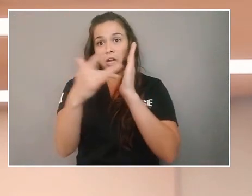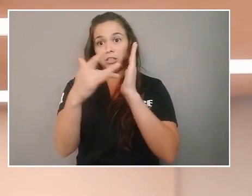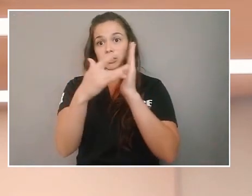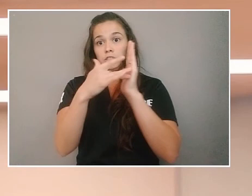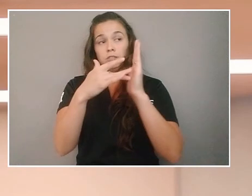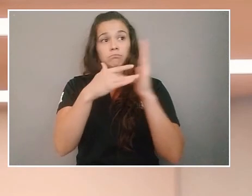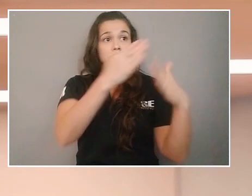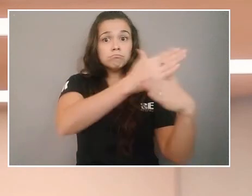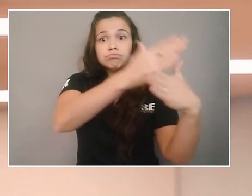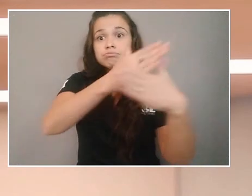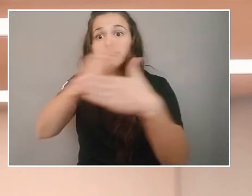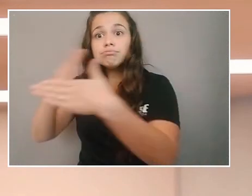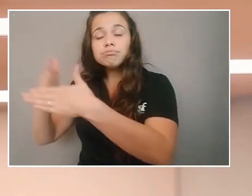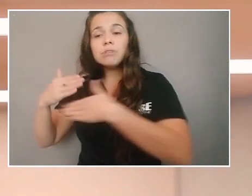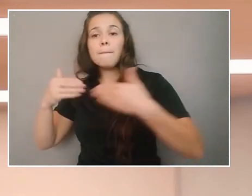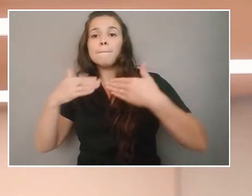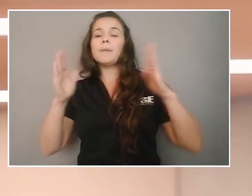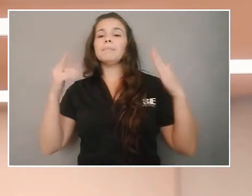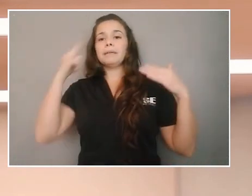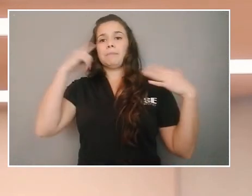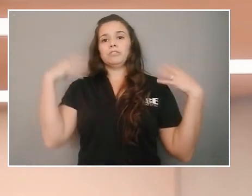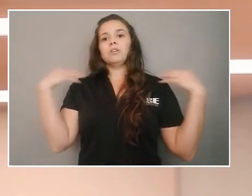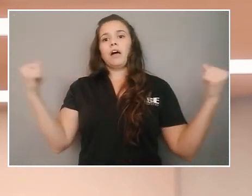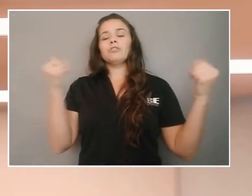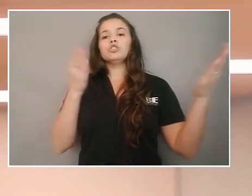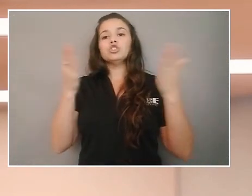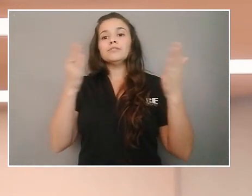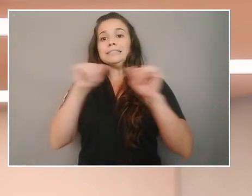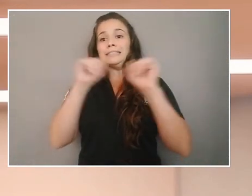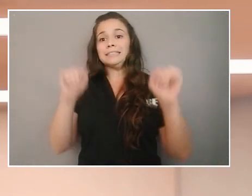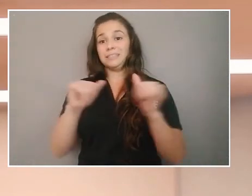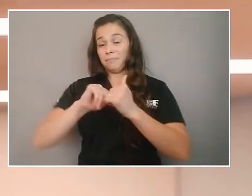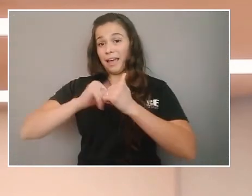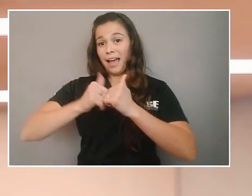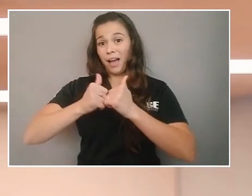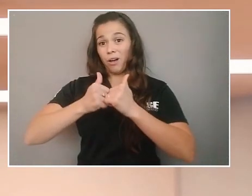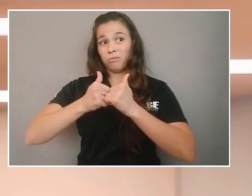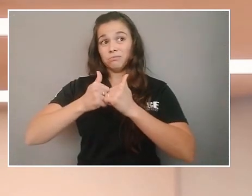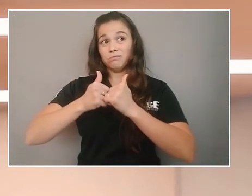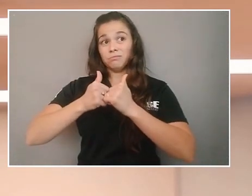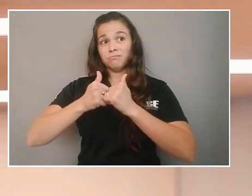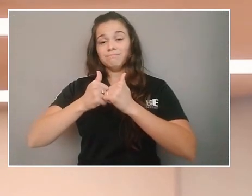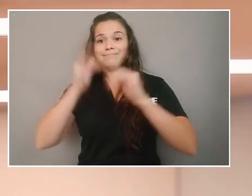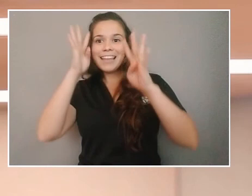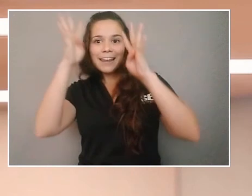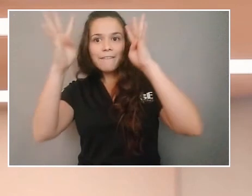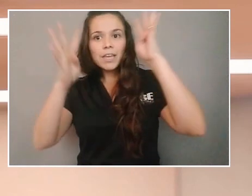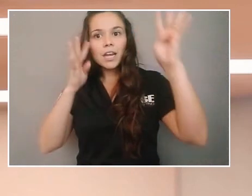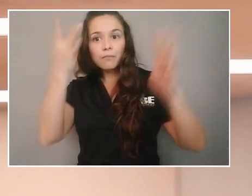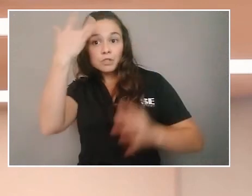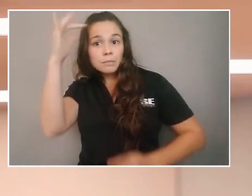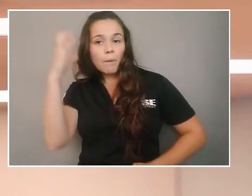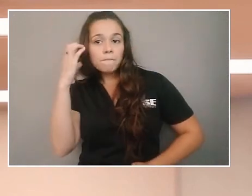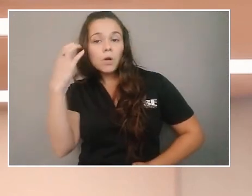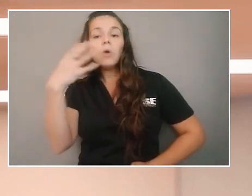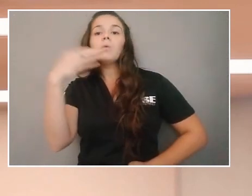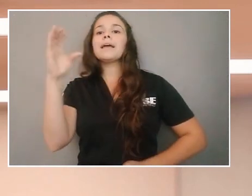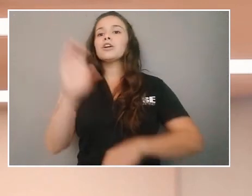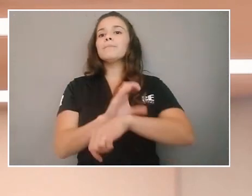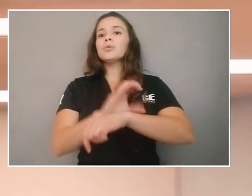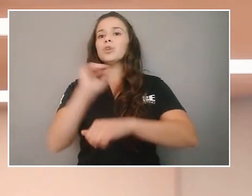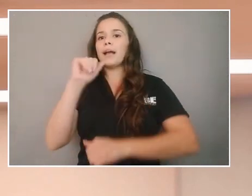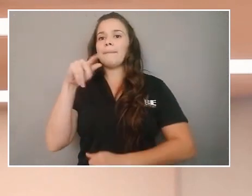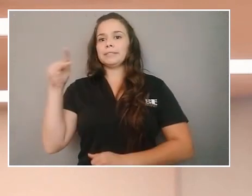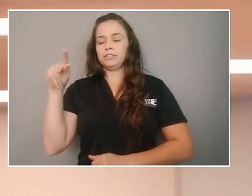services system using a set of innovative smartphone and computer applications designed